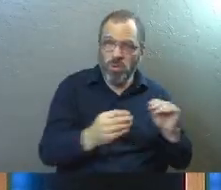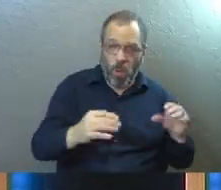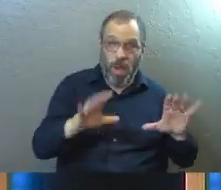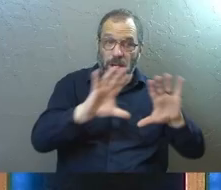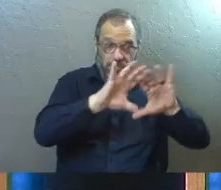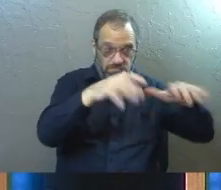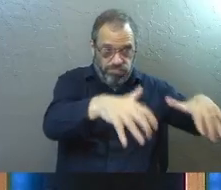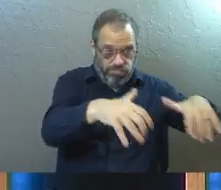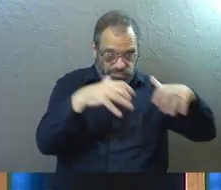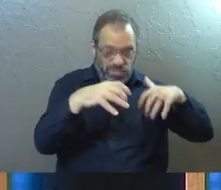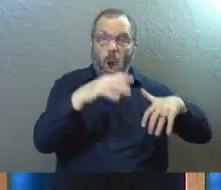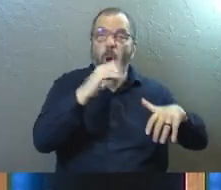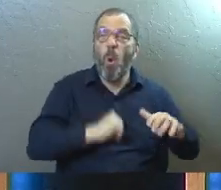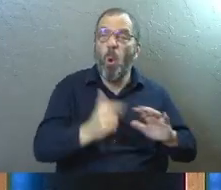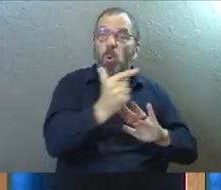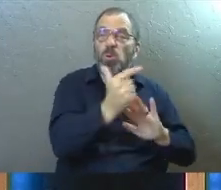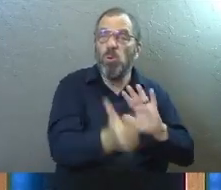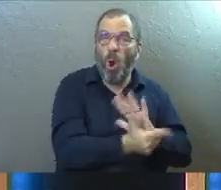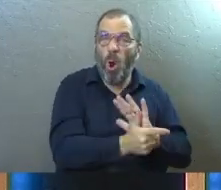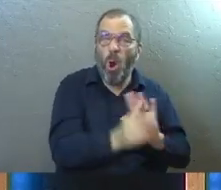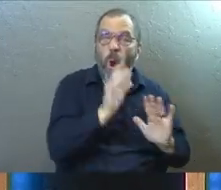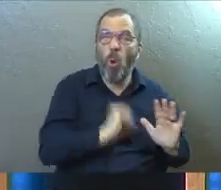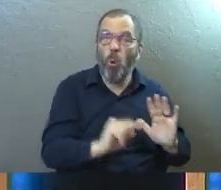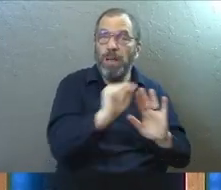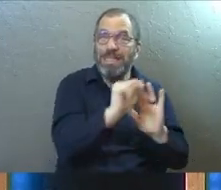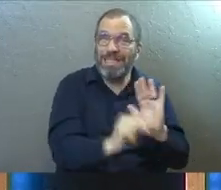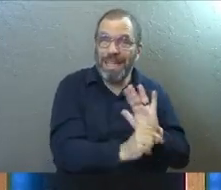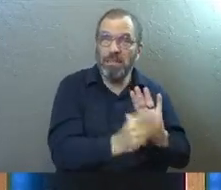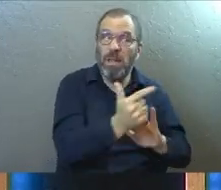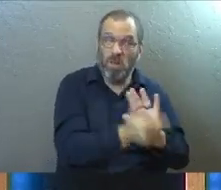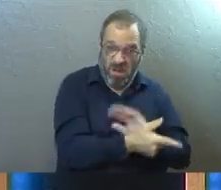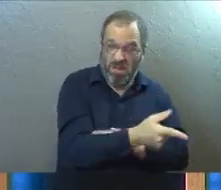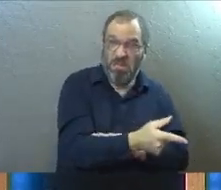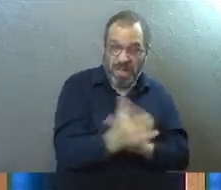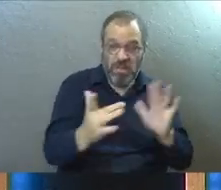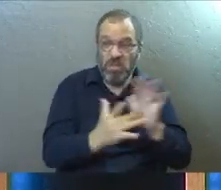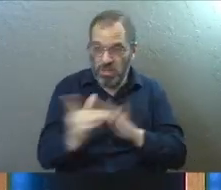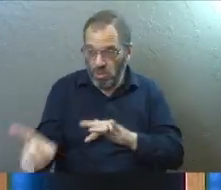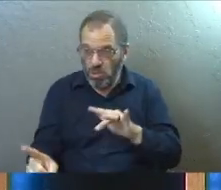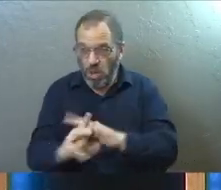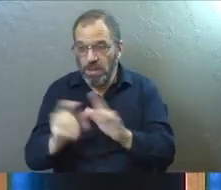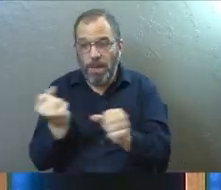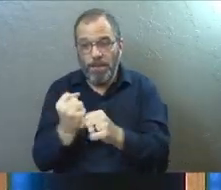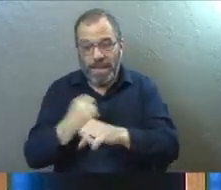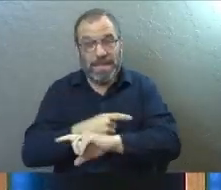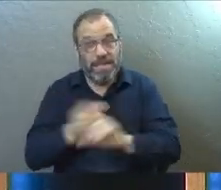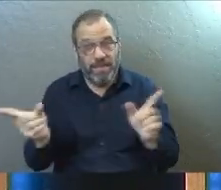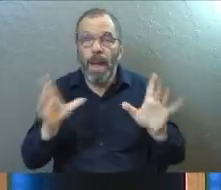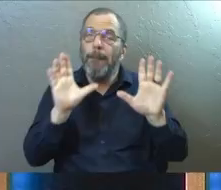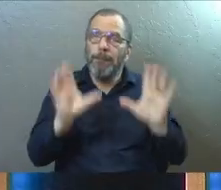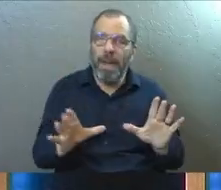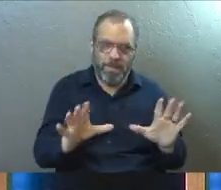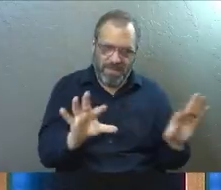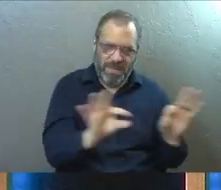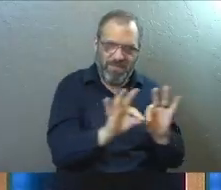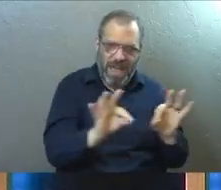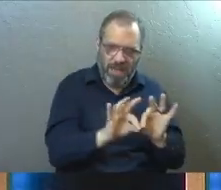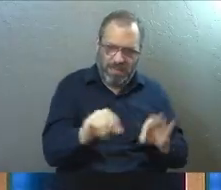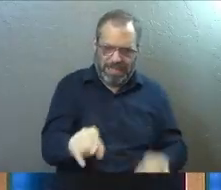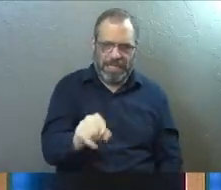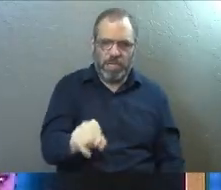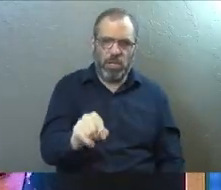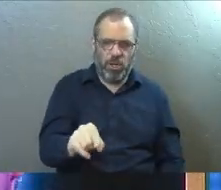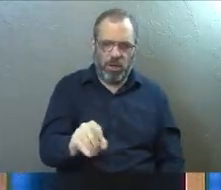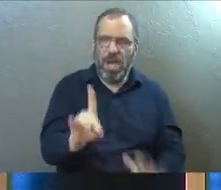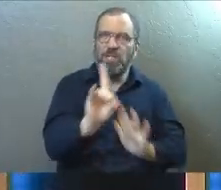is a group of people living under the old covenant law of our God, right? And it's very real. And Jesus comes in and makes things different. But I think the value that God is